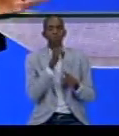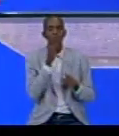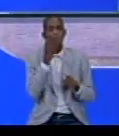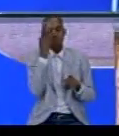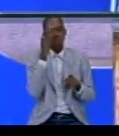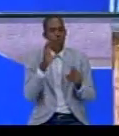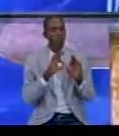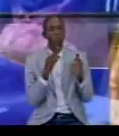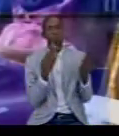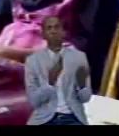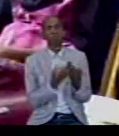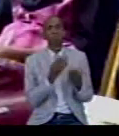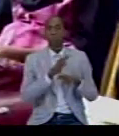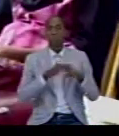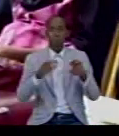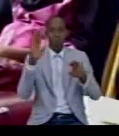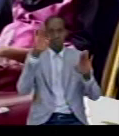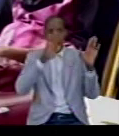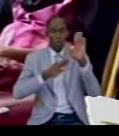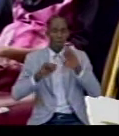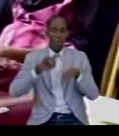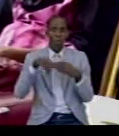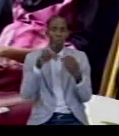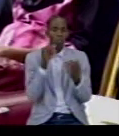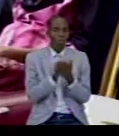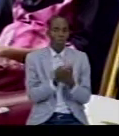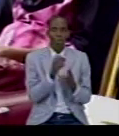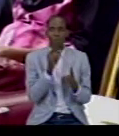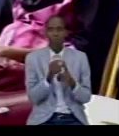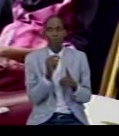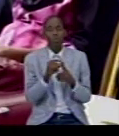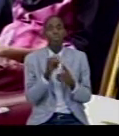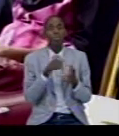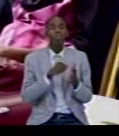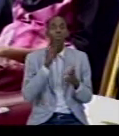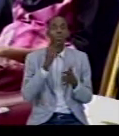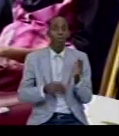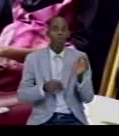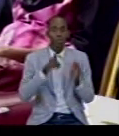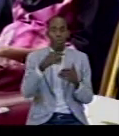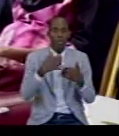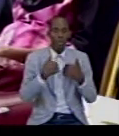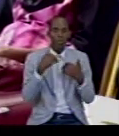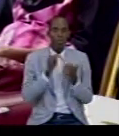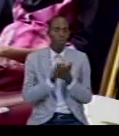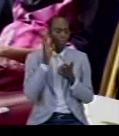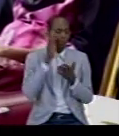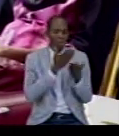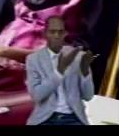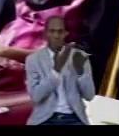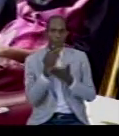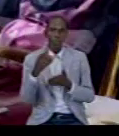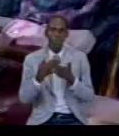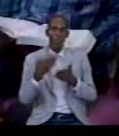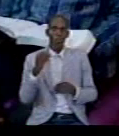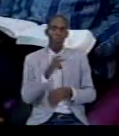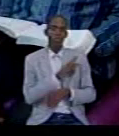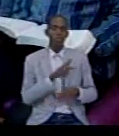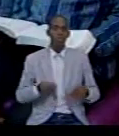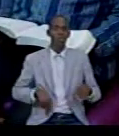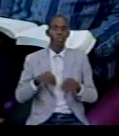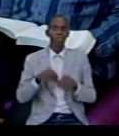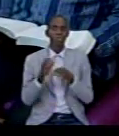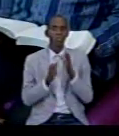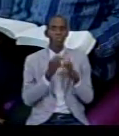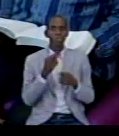from that portrait. Don't worry about that. It is what you have that will bring you before the king. And it is what you